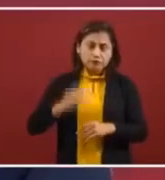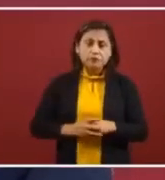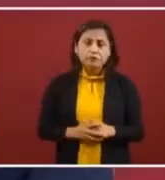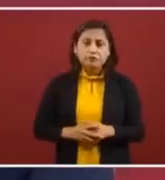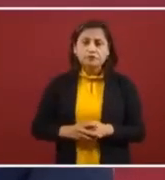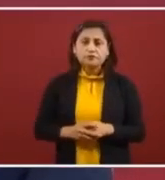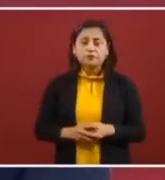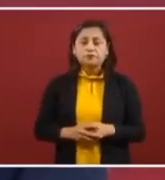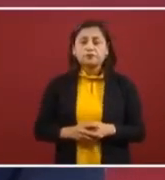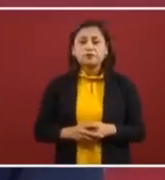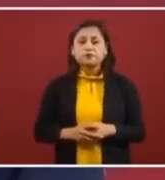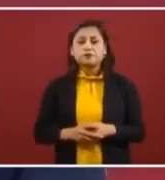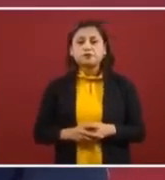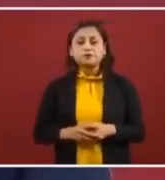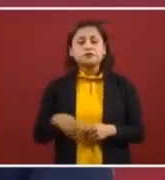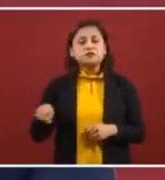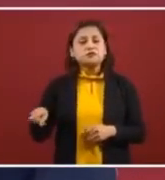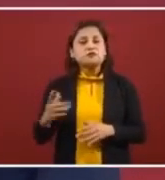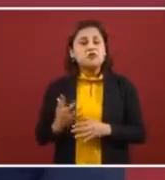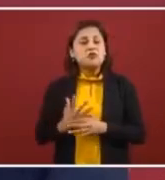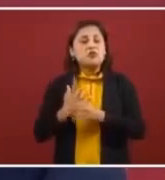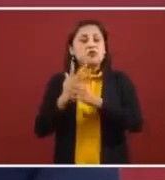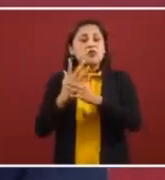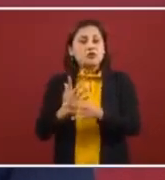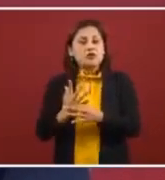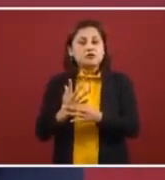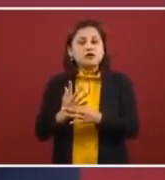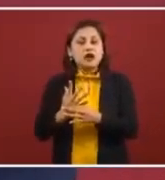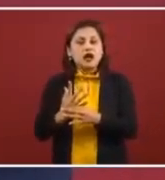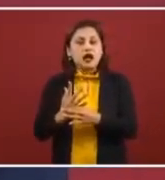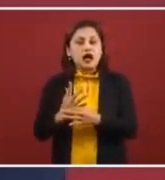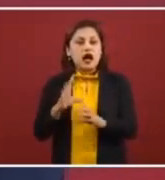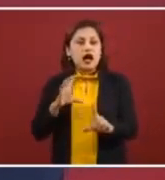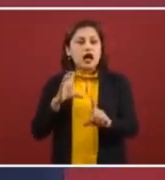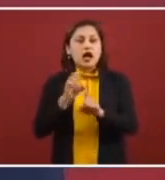in order to guarantee supposedly peace and tranquility.